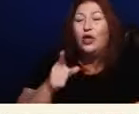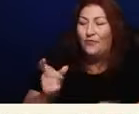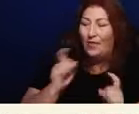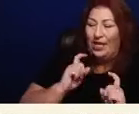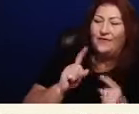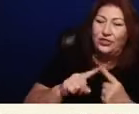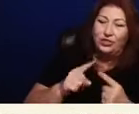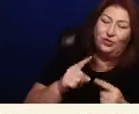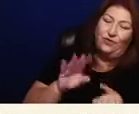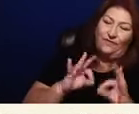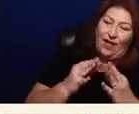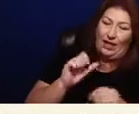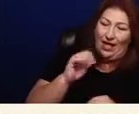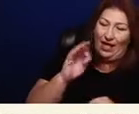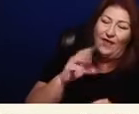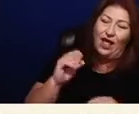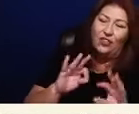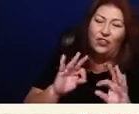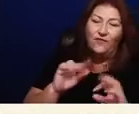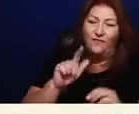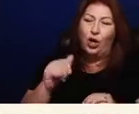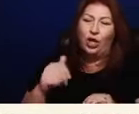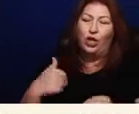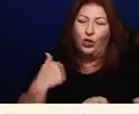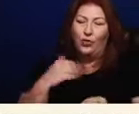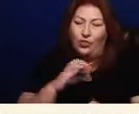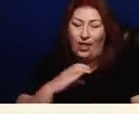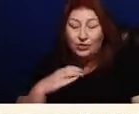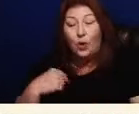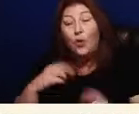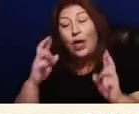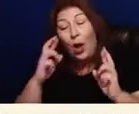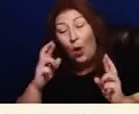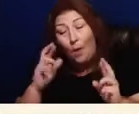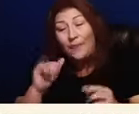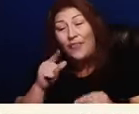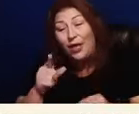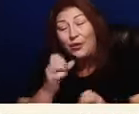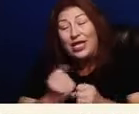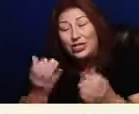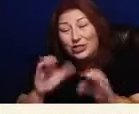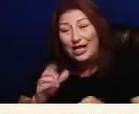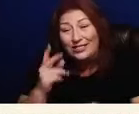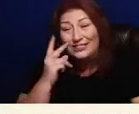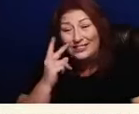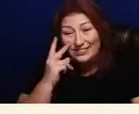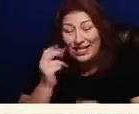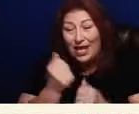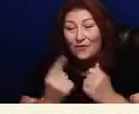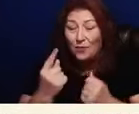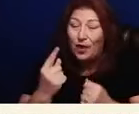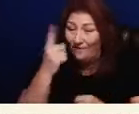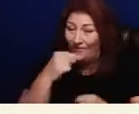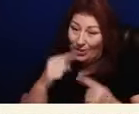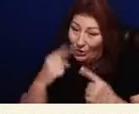Family Cafe and the Florida Youth Council. We hope you guys get a chance to see, you know, everyone face to face next